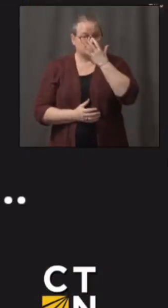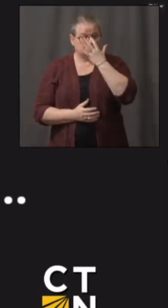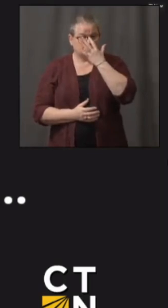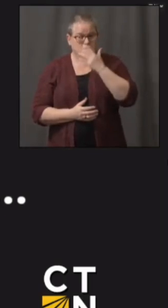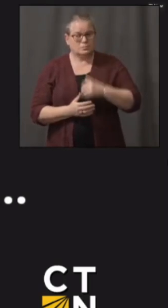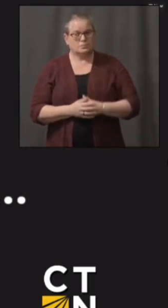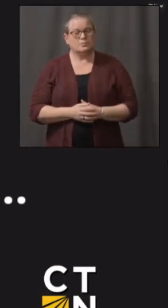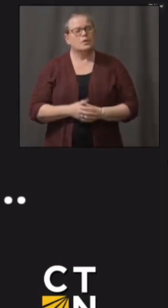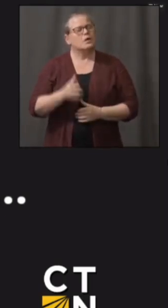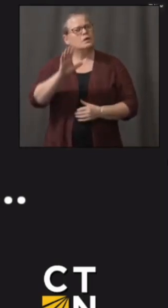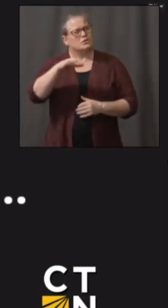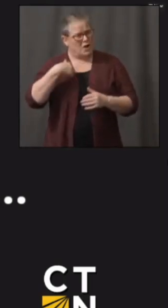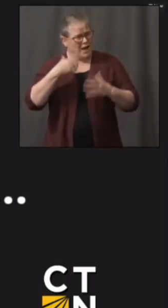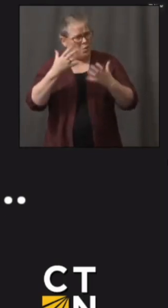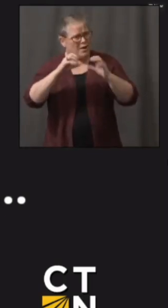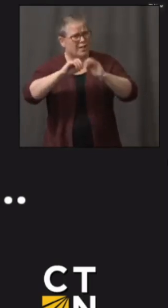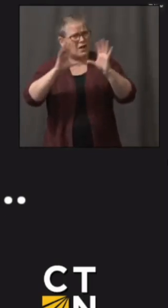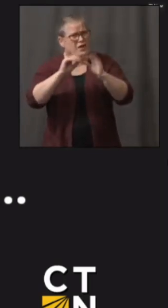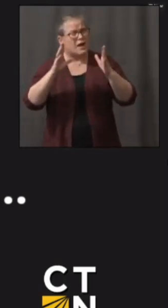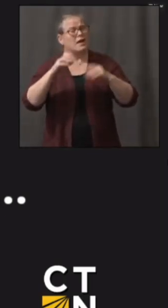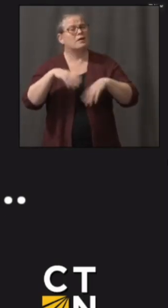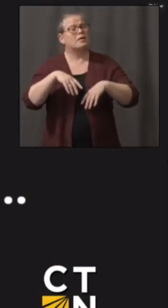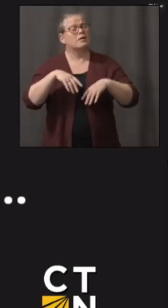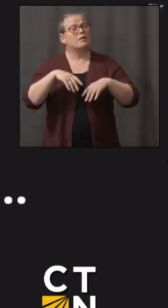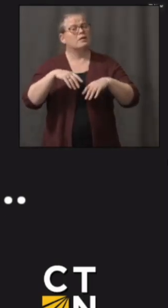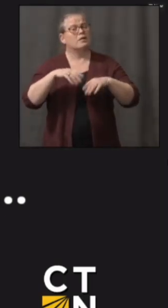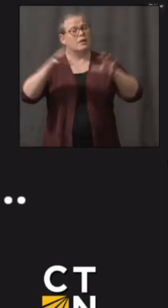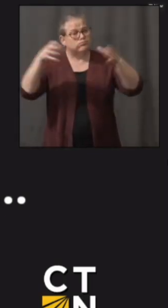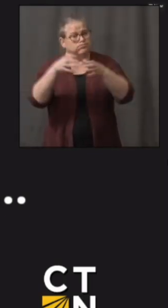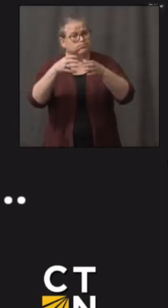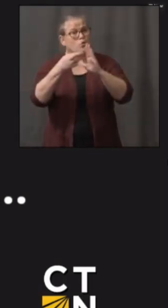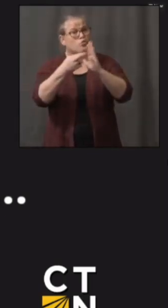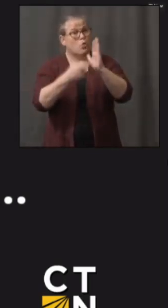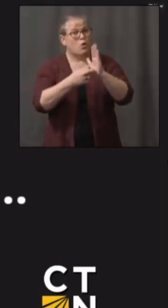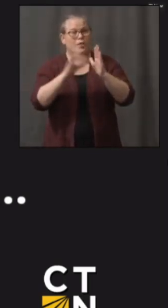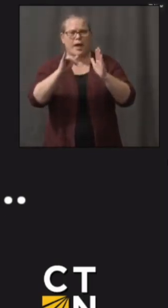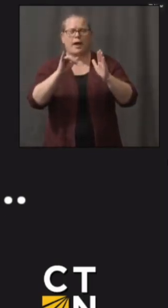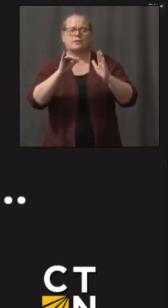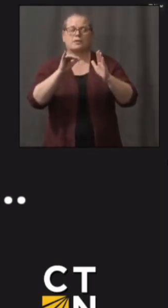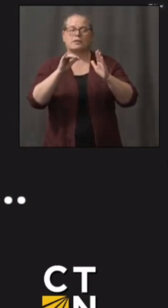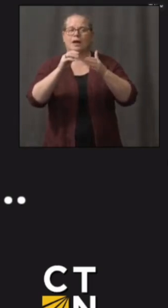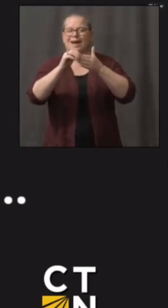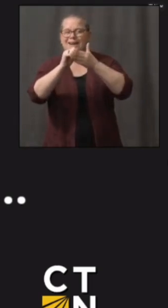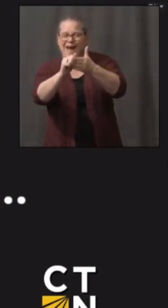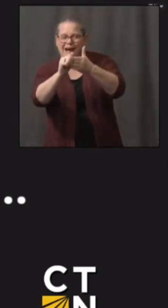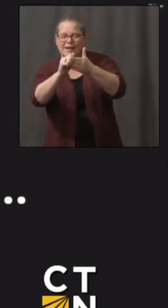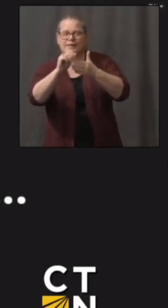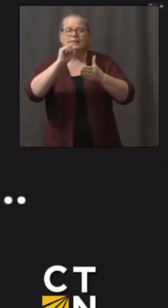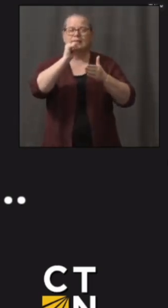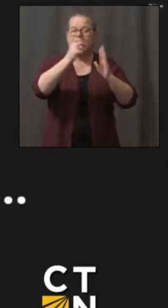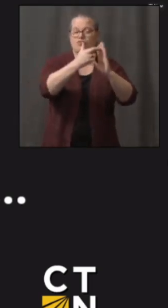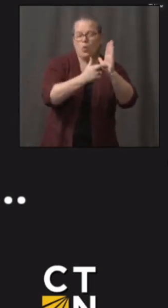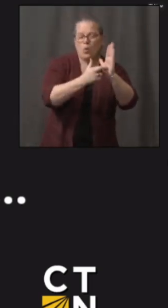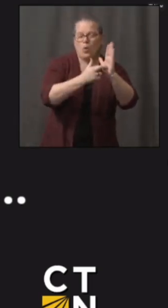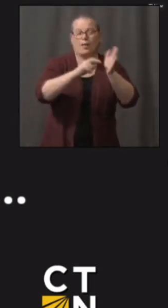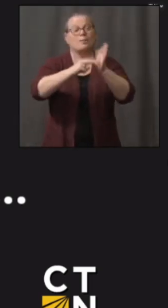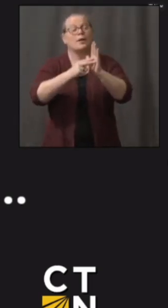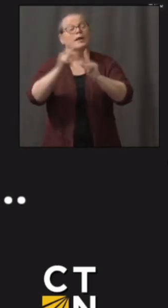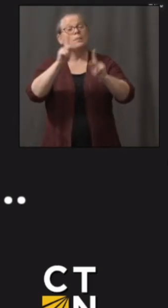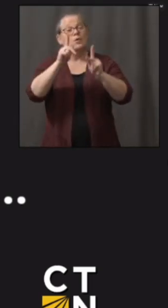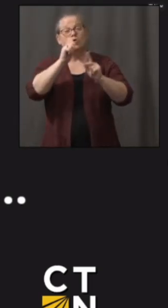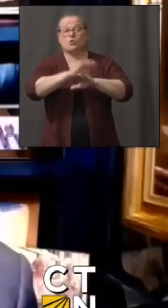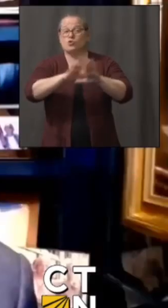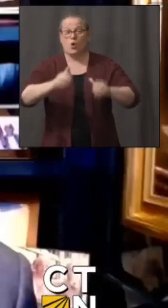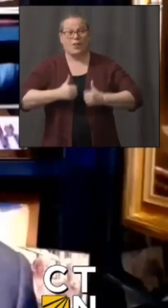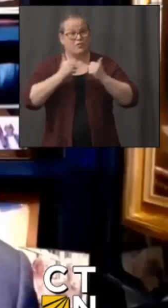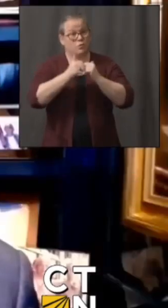rule guidance. You're planning on keeping that as guidance, not as rules, as far as not seeing people outside of your household? That's